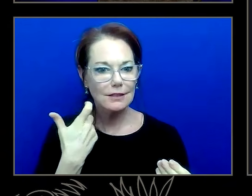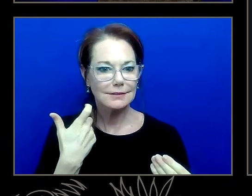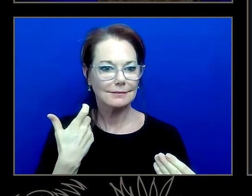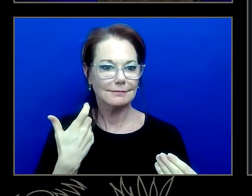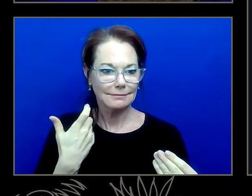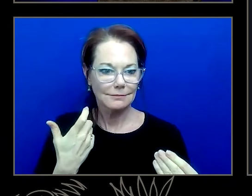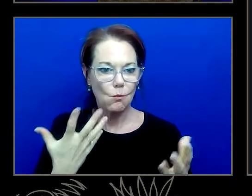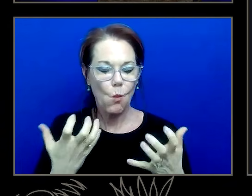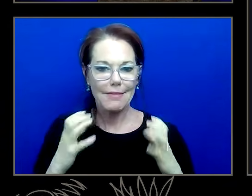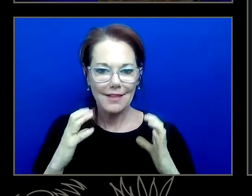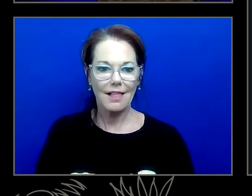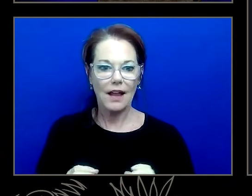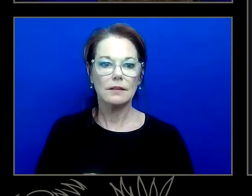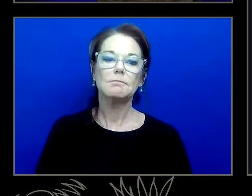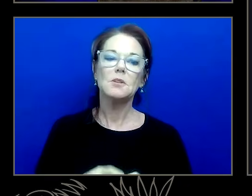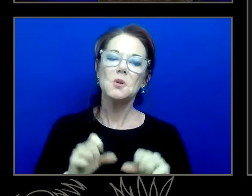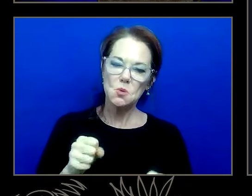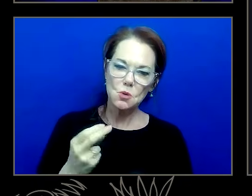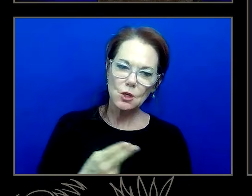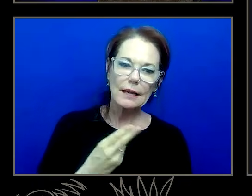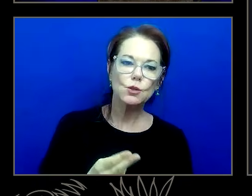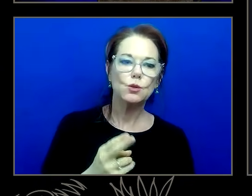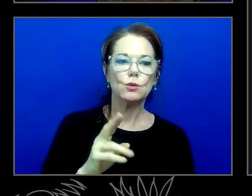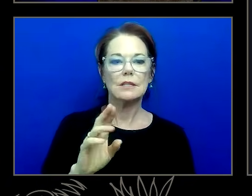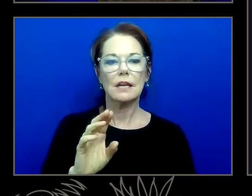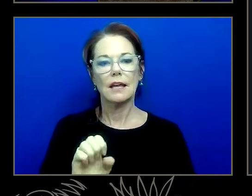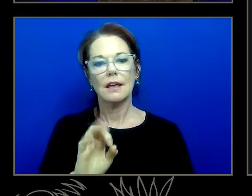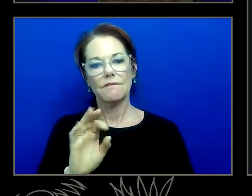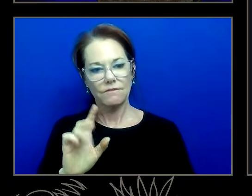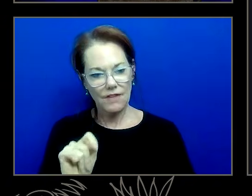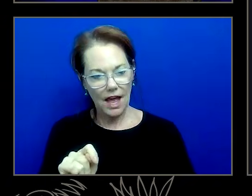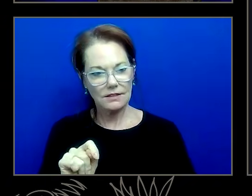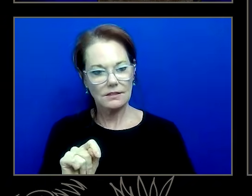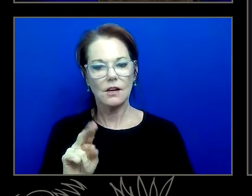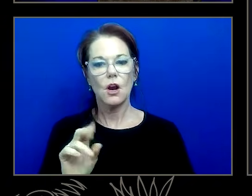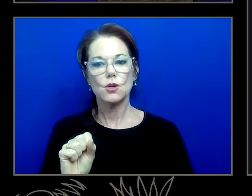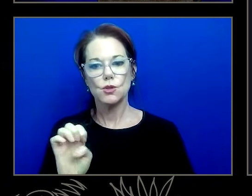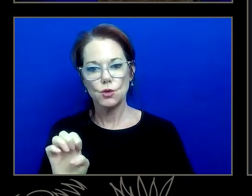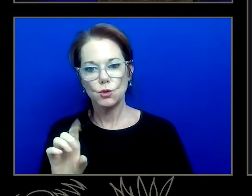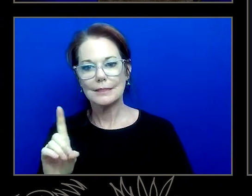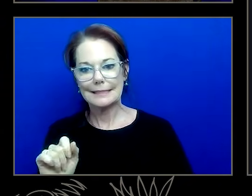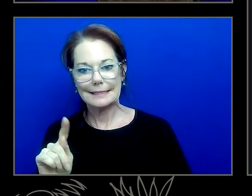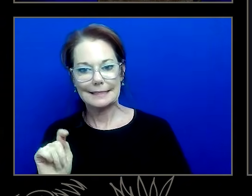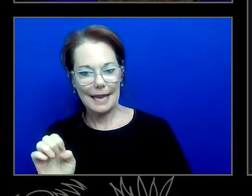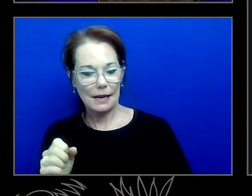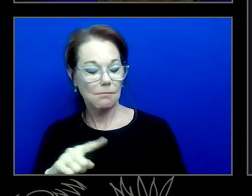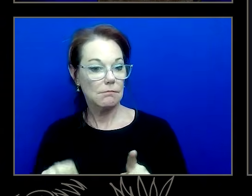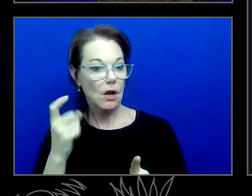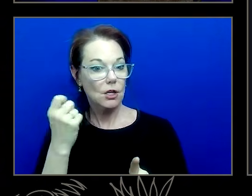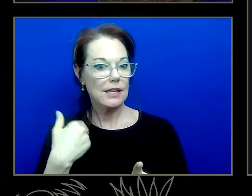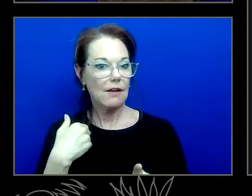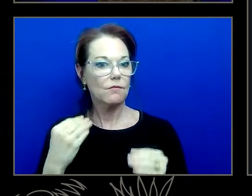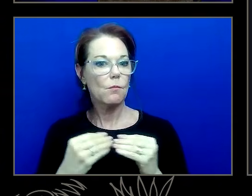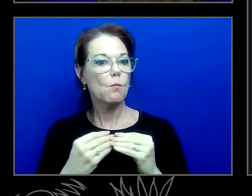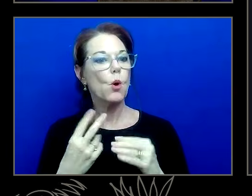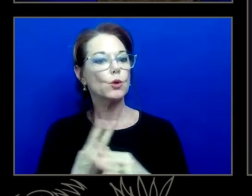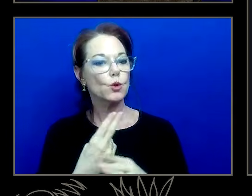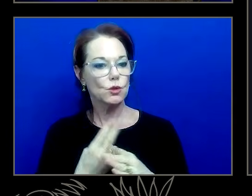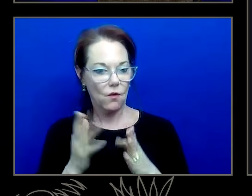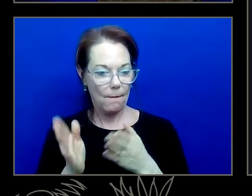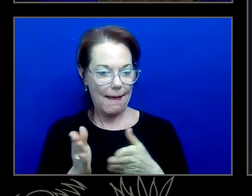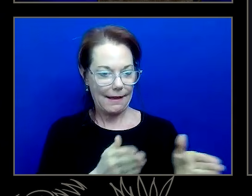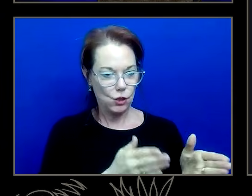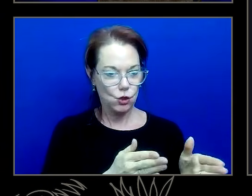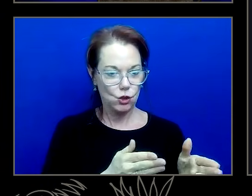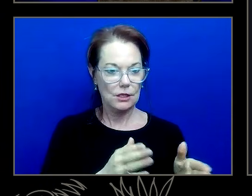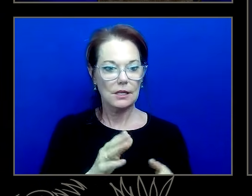could use useEffect and useState, but there's another very useful pattern, which is useSyncExternalStore, and that